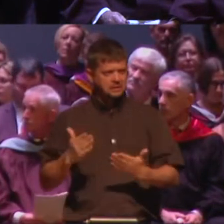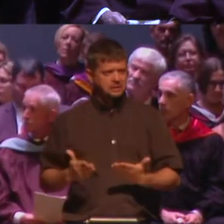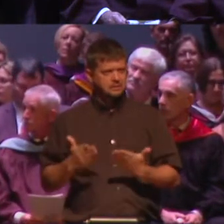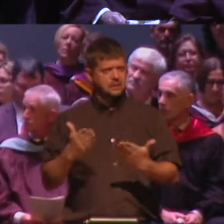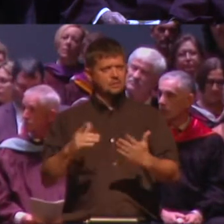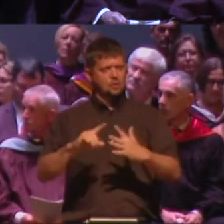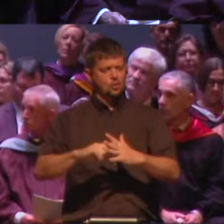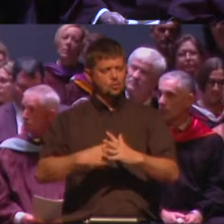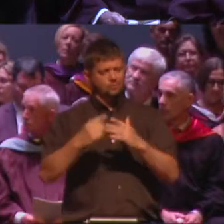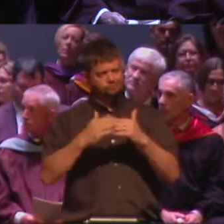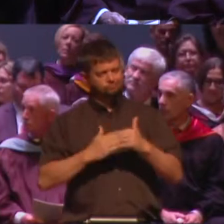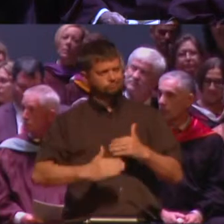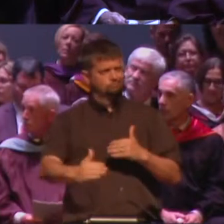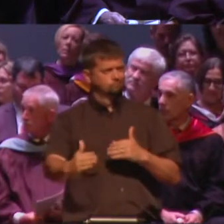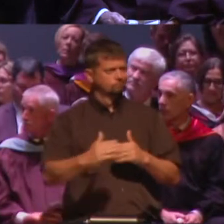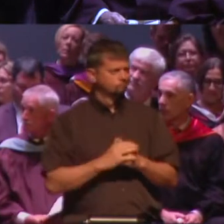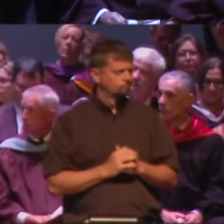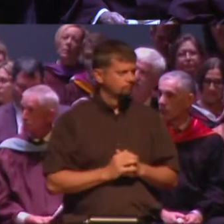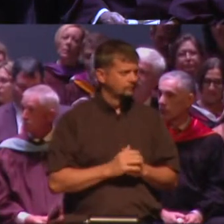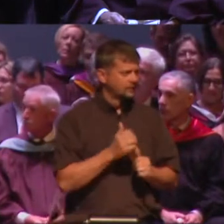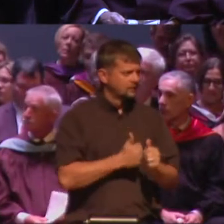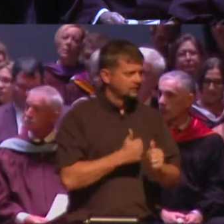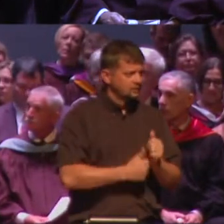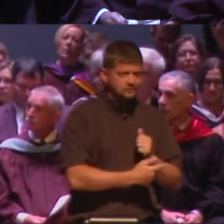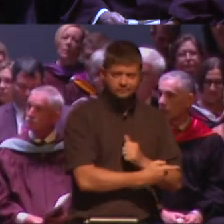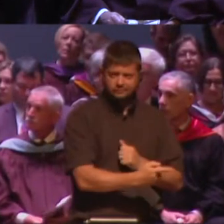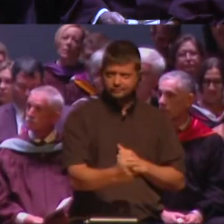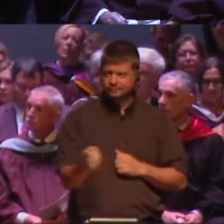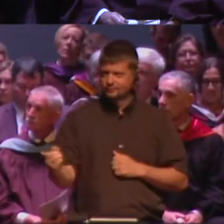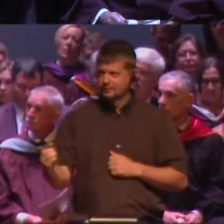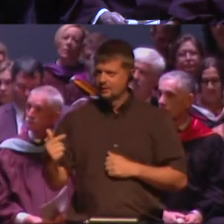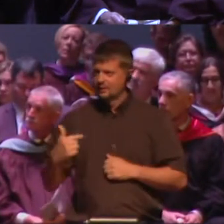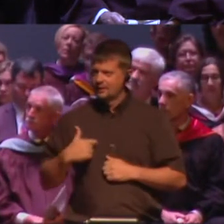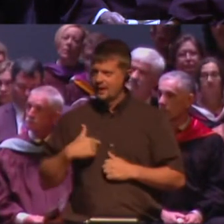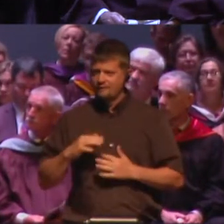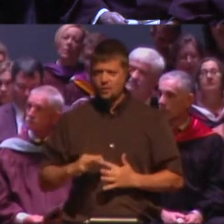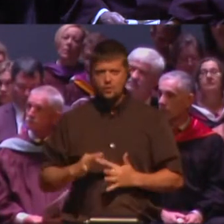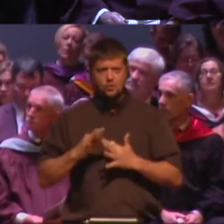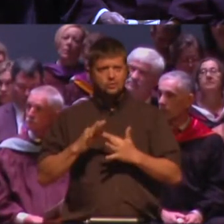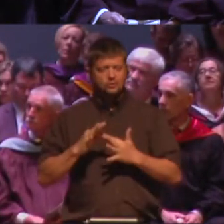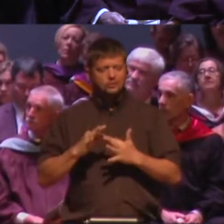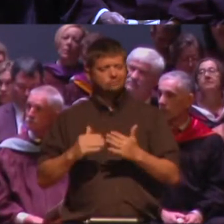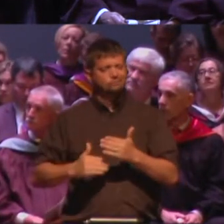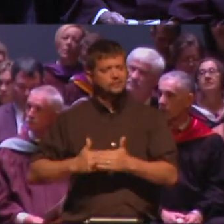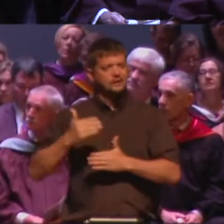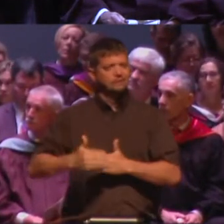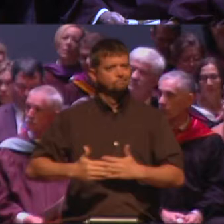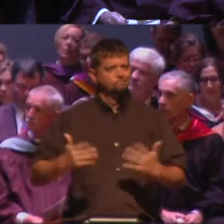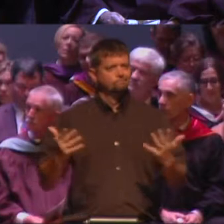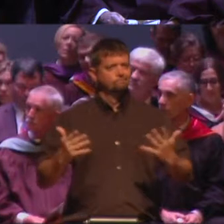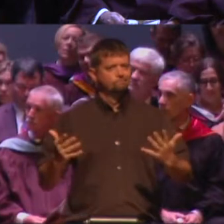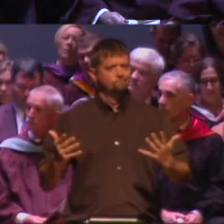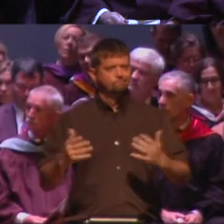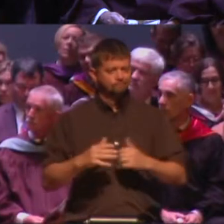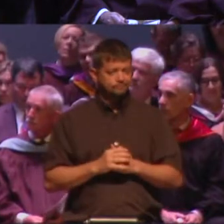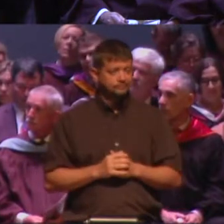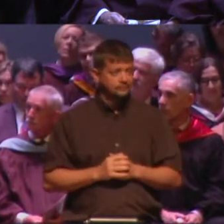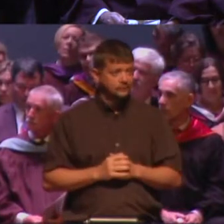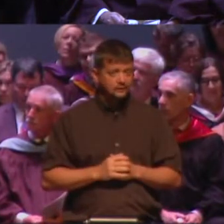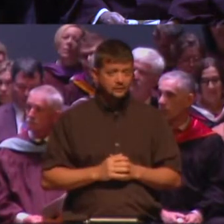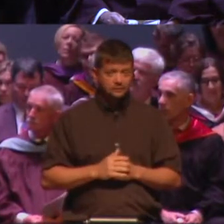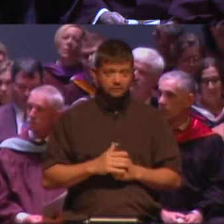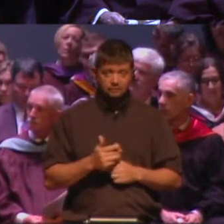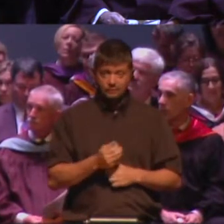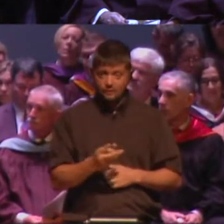new beginning. Each of you have your own unique what's next path before you. For some, you'll